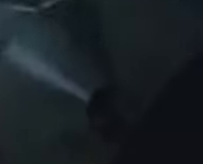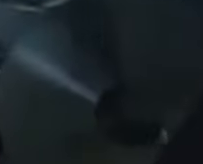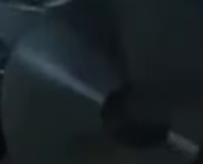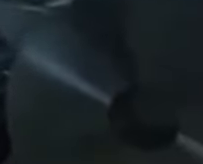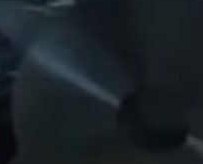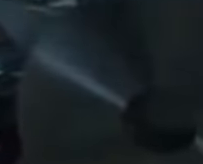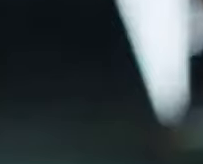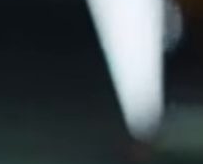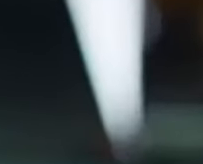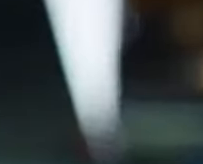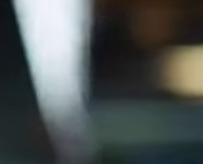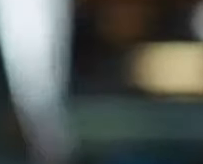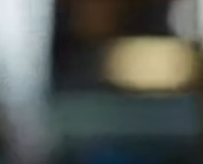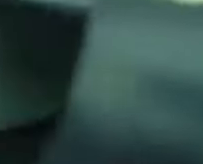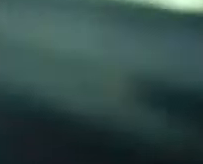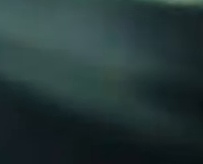here.